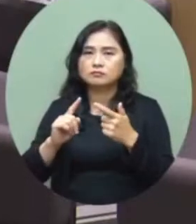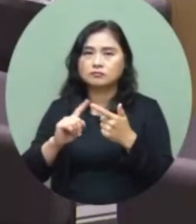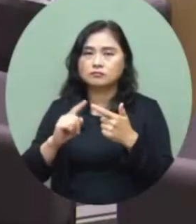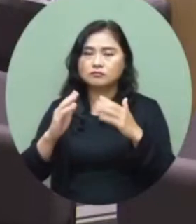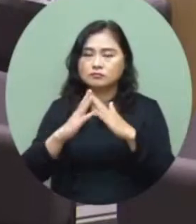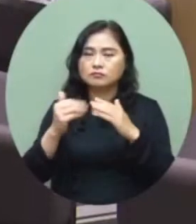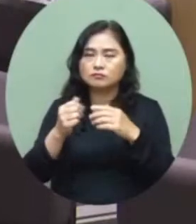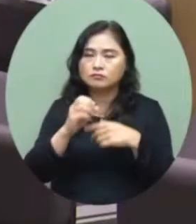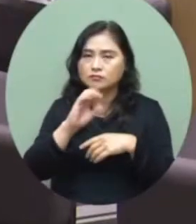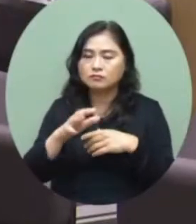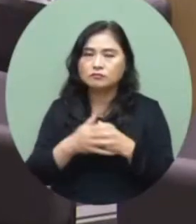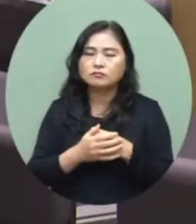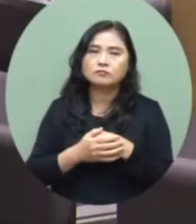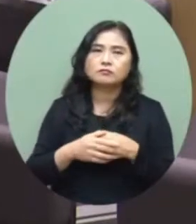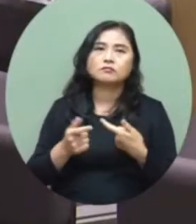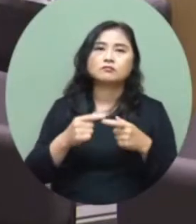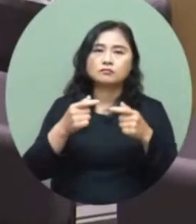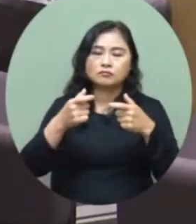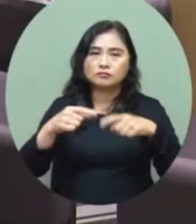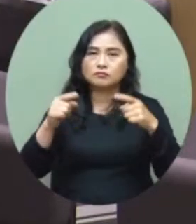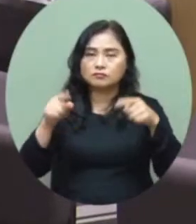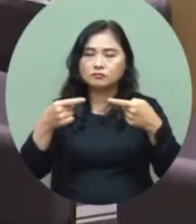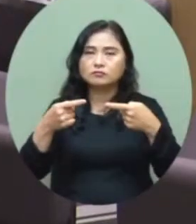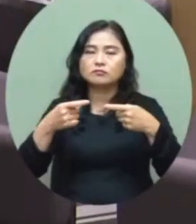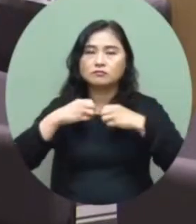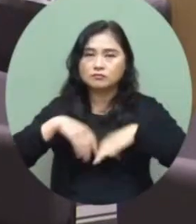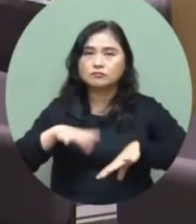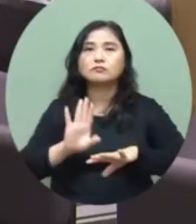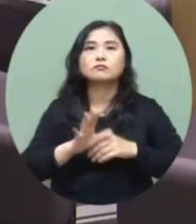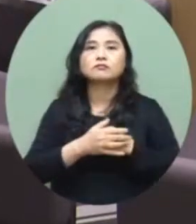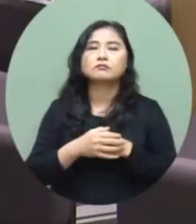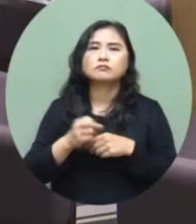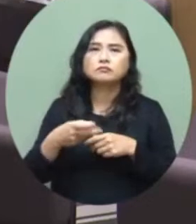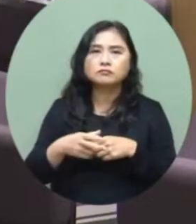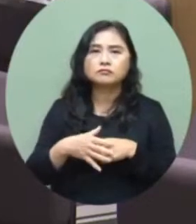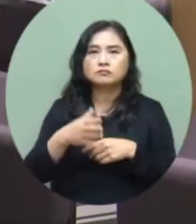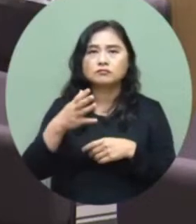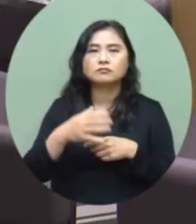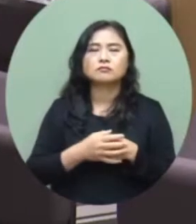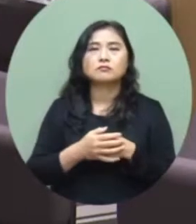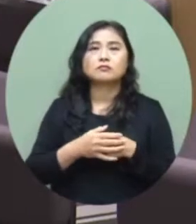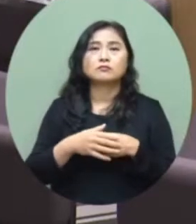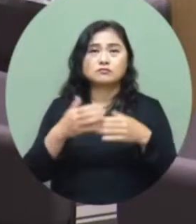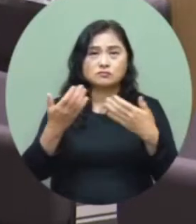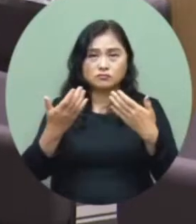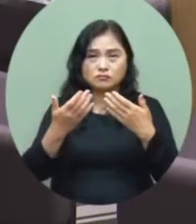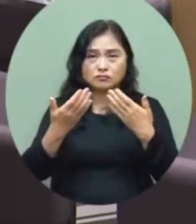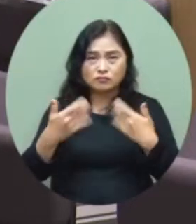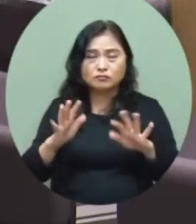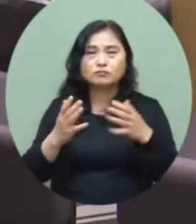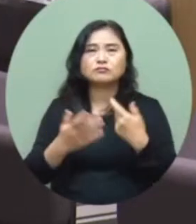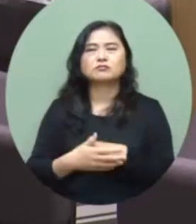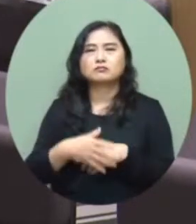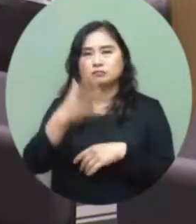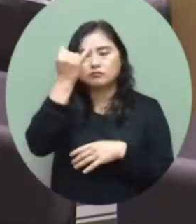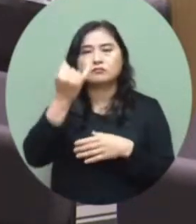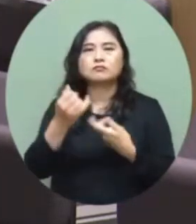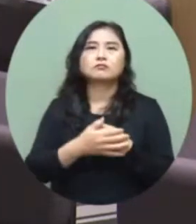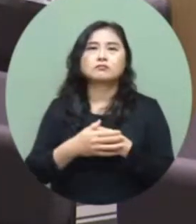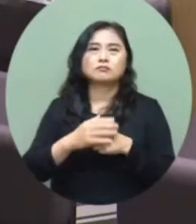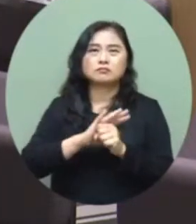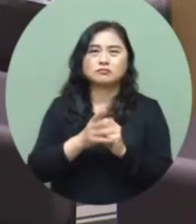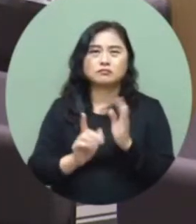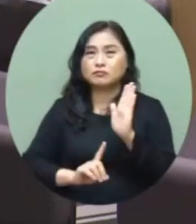during the Easter holiday, you appeal to the public not to relax or let their guard down. But then if there is